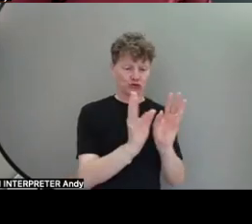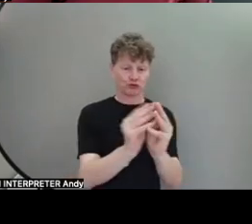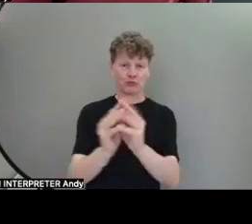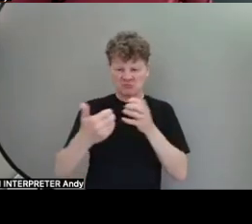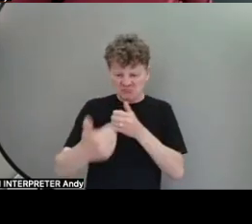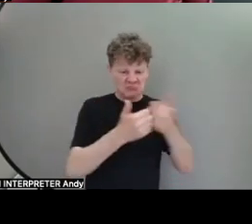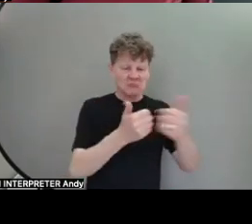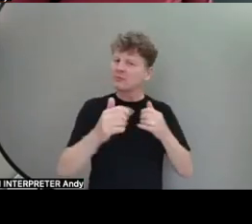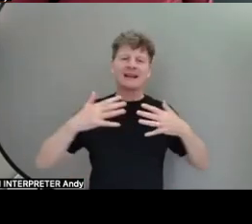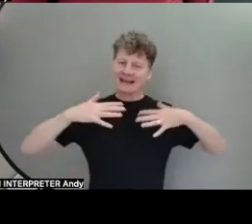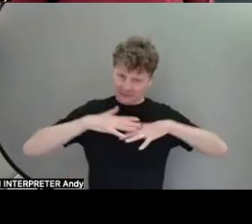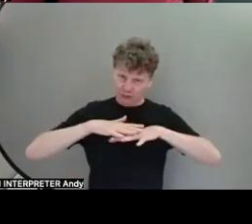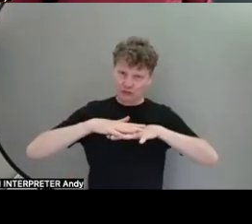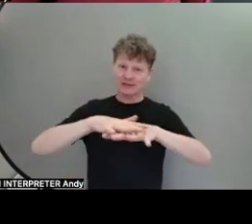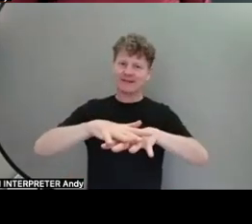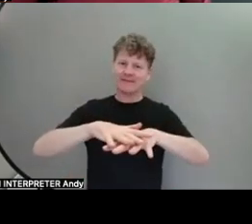structures.